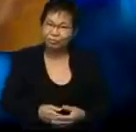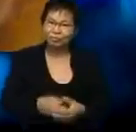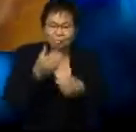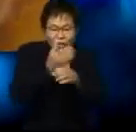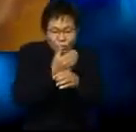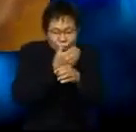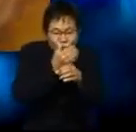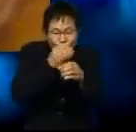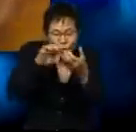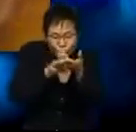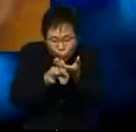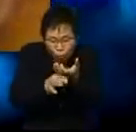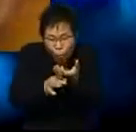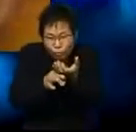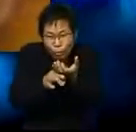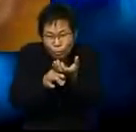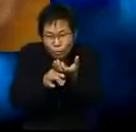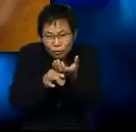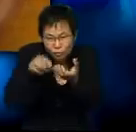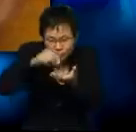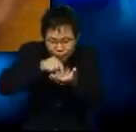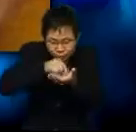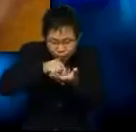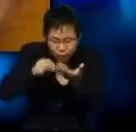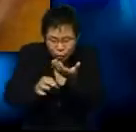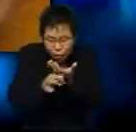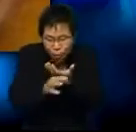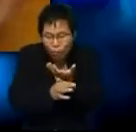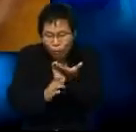Make small holes at the bottom of the paper cup.